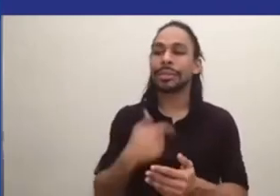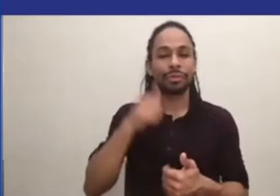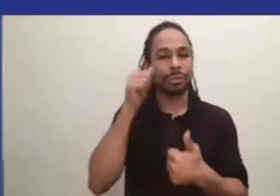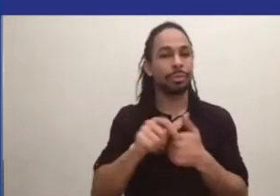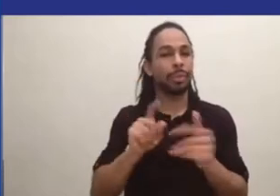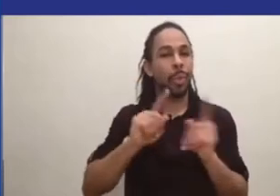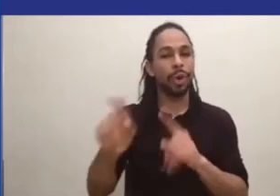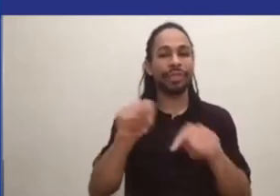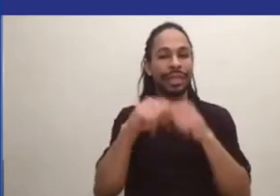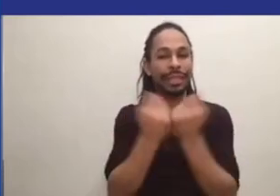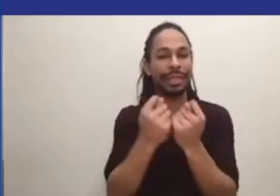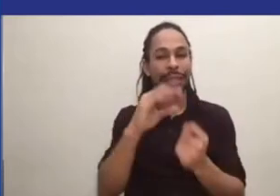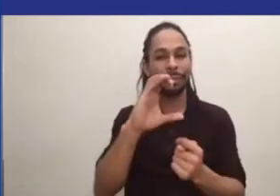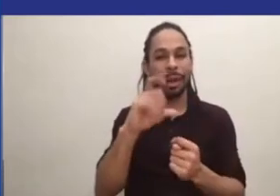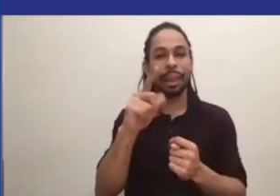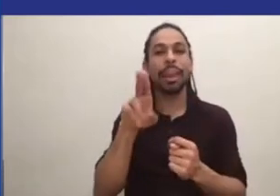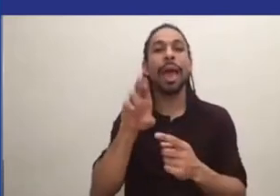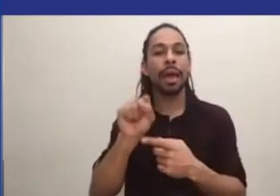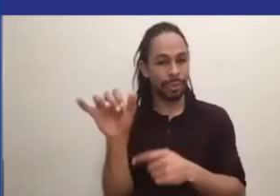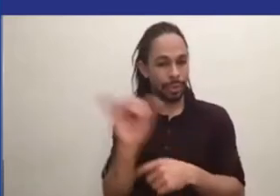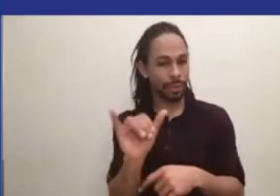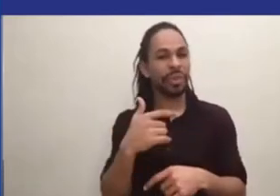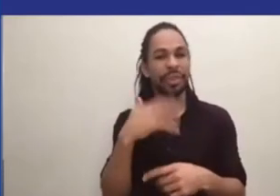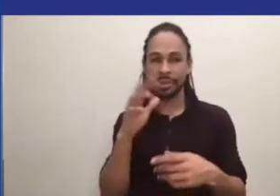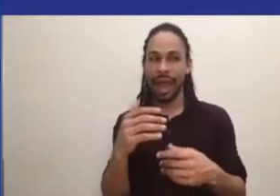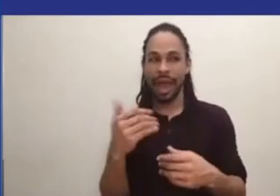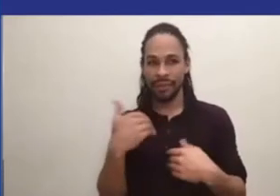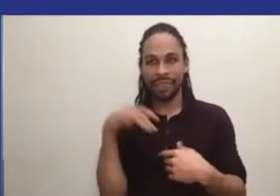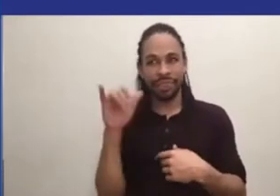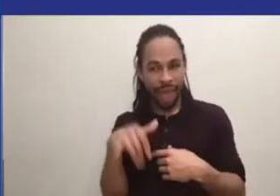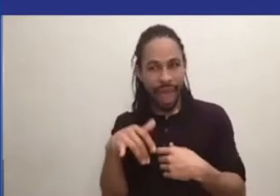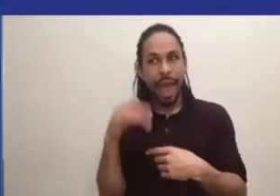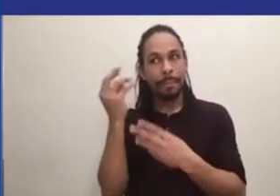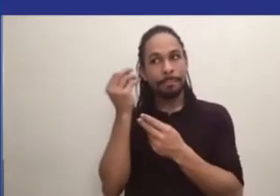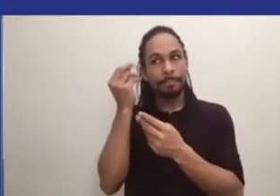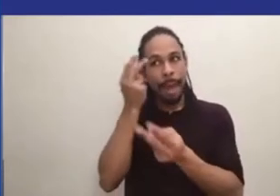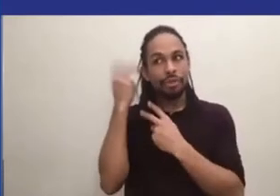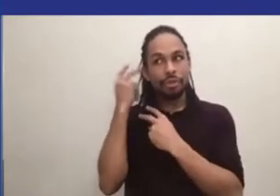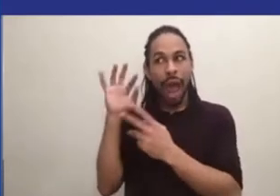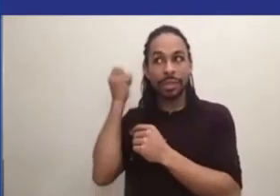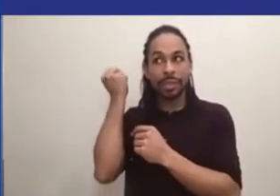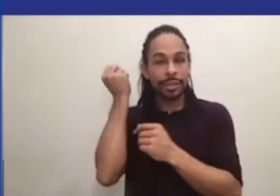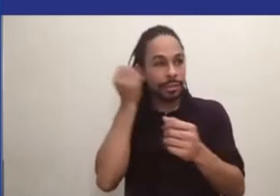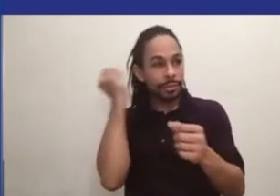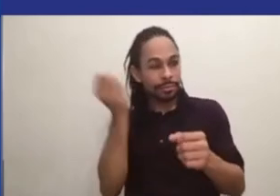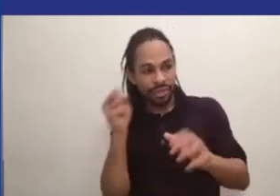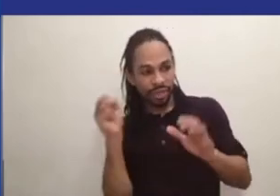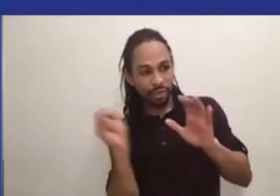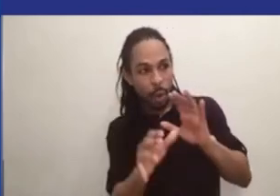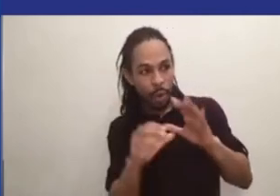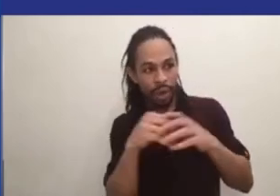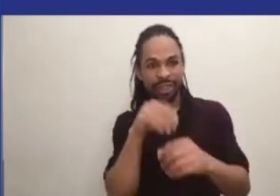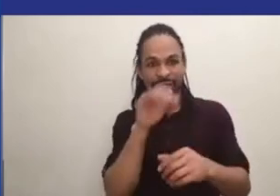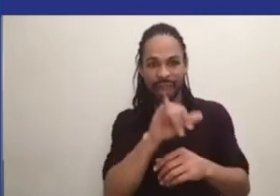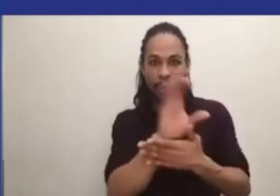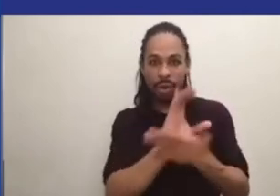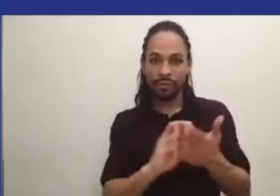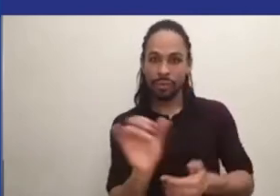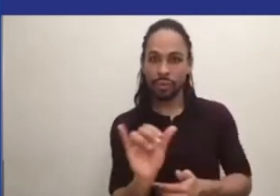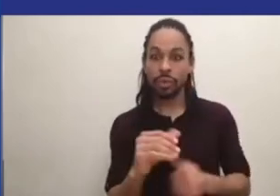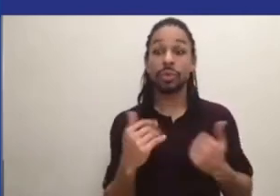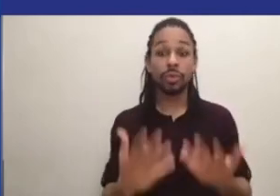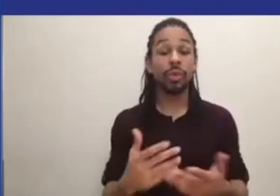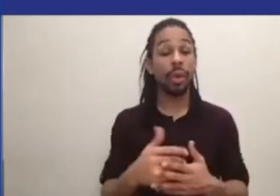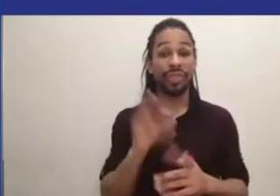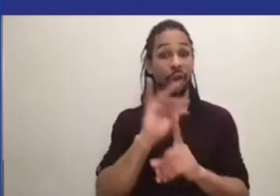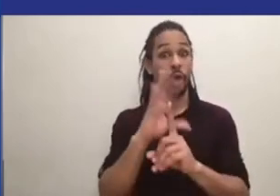clubs as part of that in there. So literally when we talk about cultural practice, you know, Single